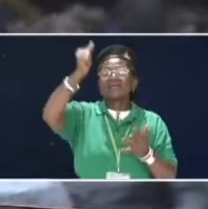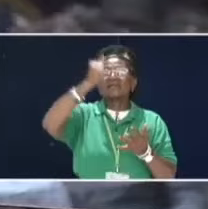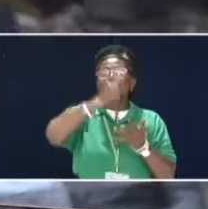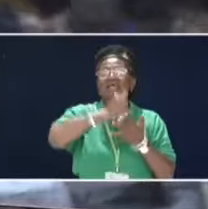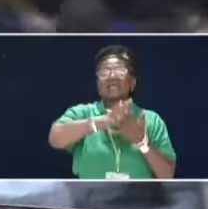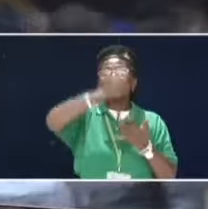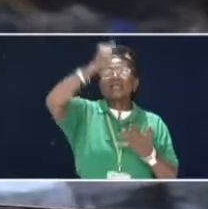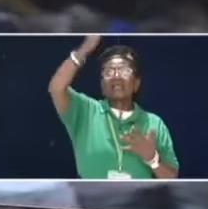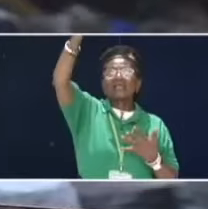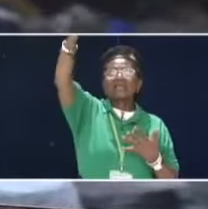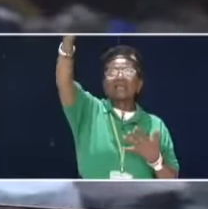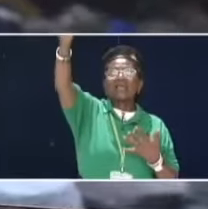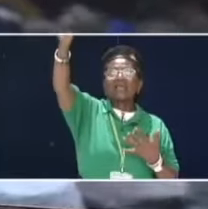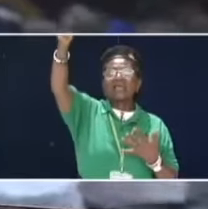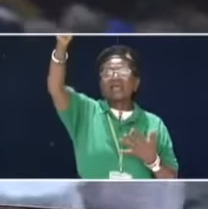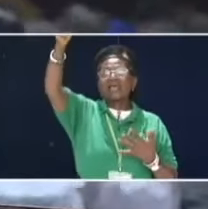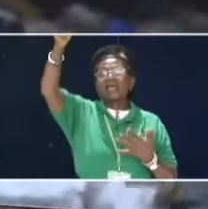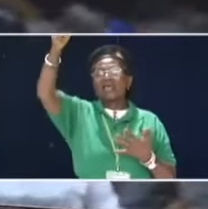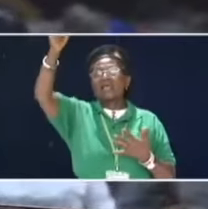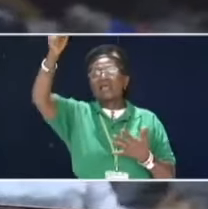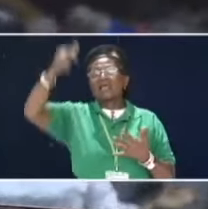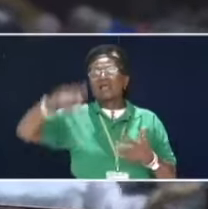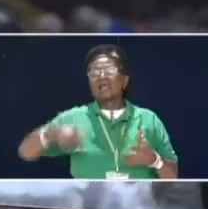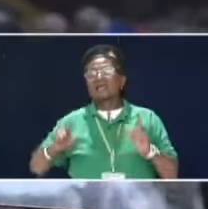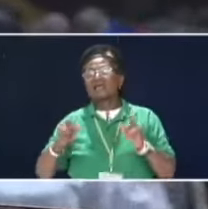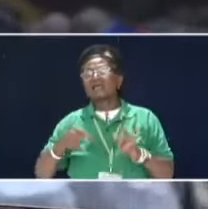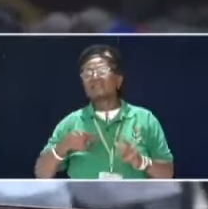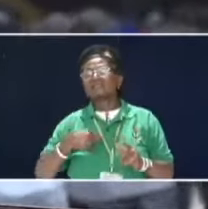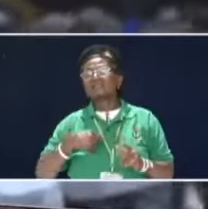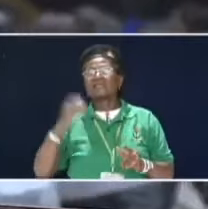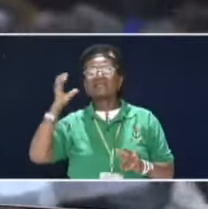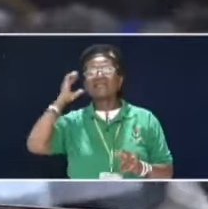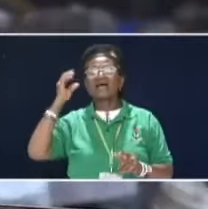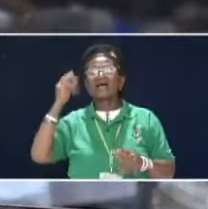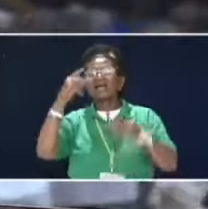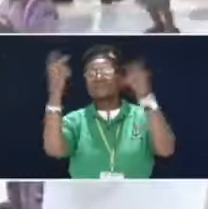Amen. Let me hear a victorious shout of